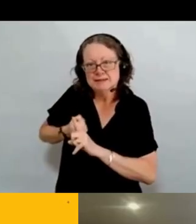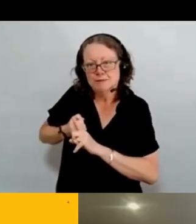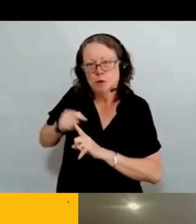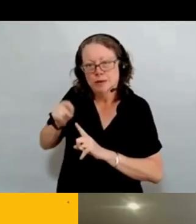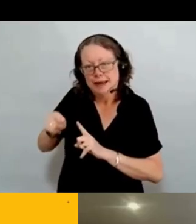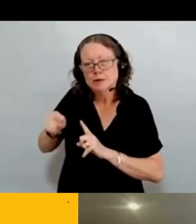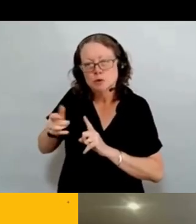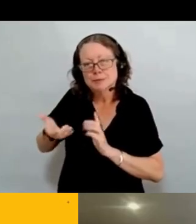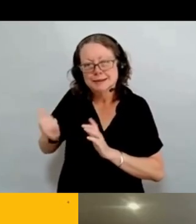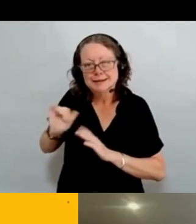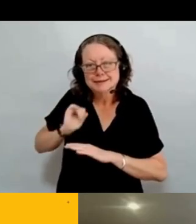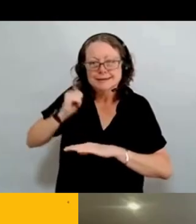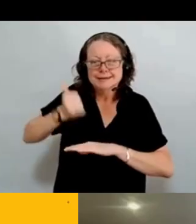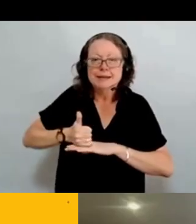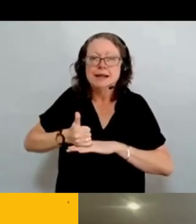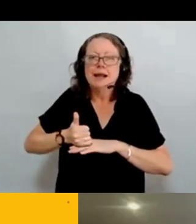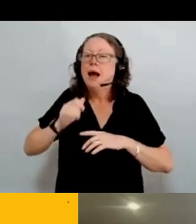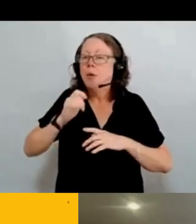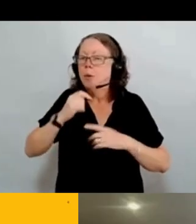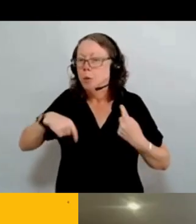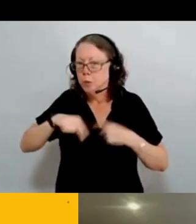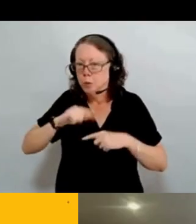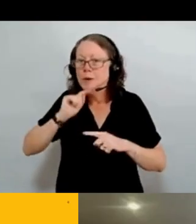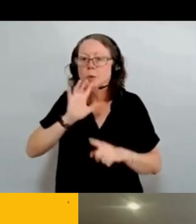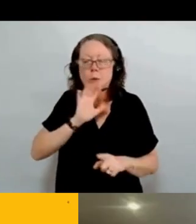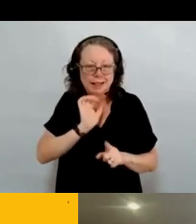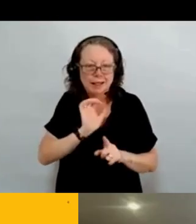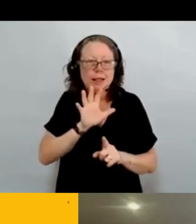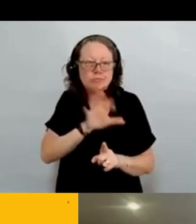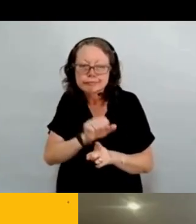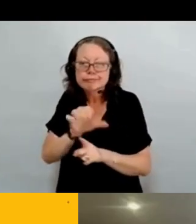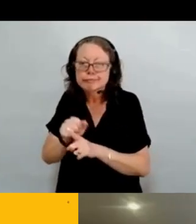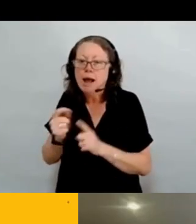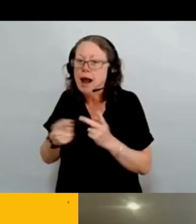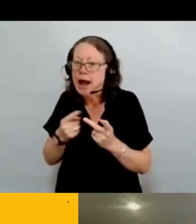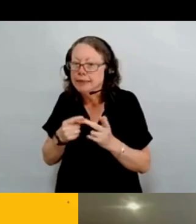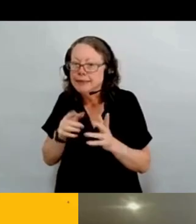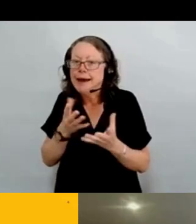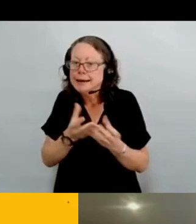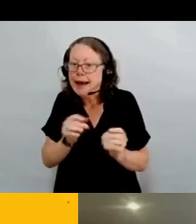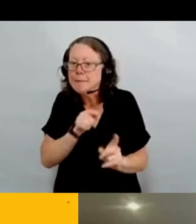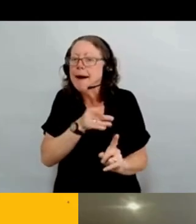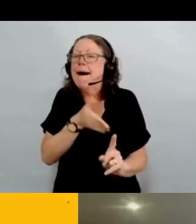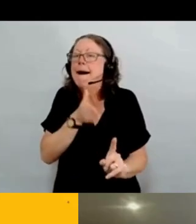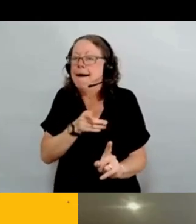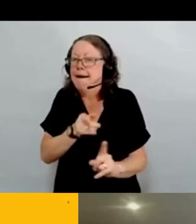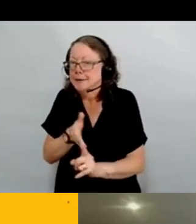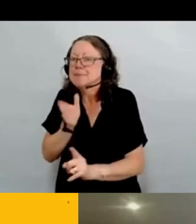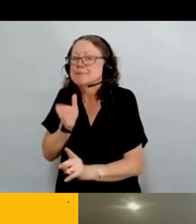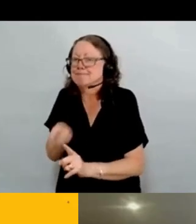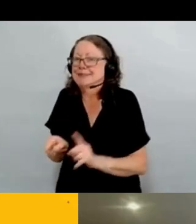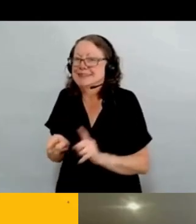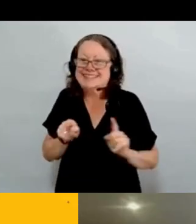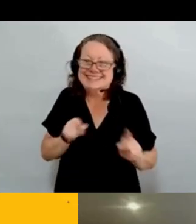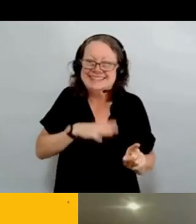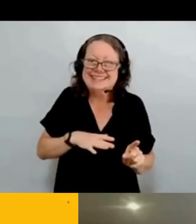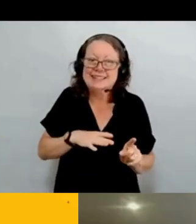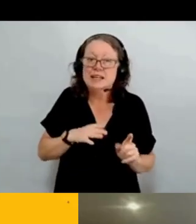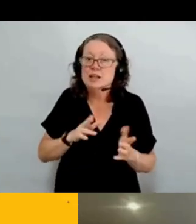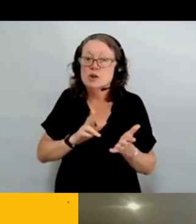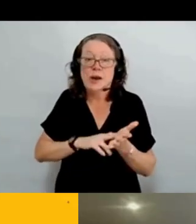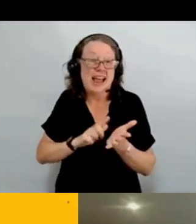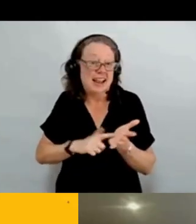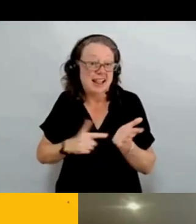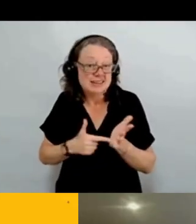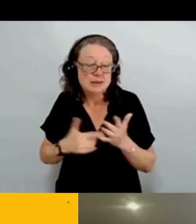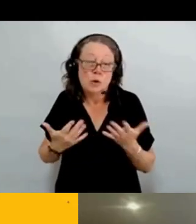significant infrastructural gaps that this campaign helps expose or spotlights that this NLT or one of our delivery partners